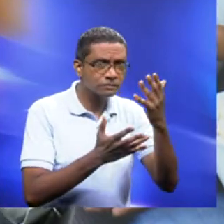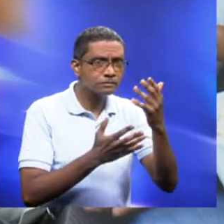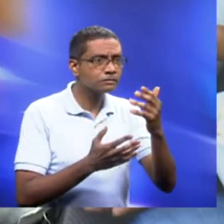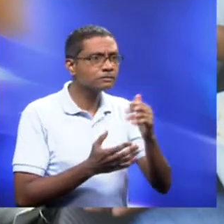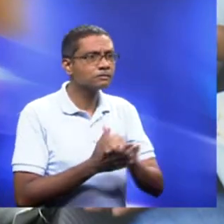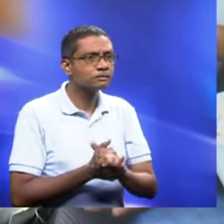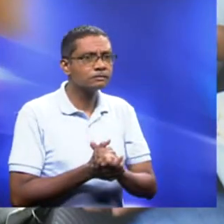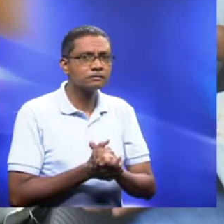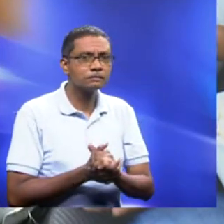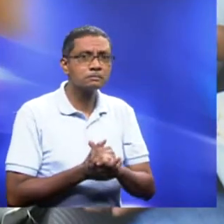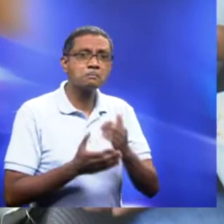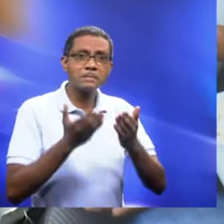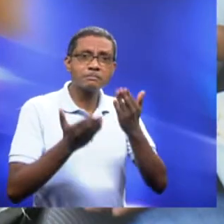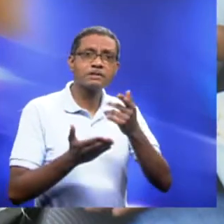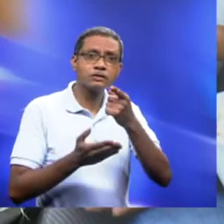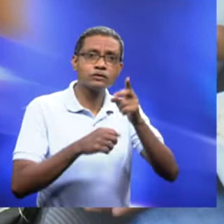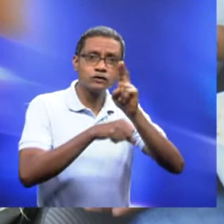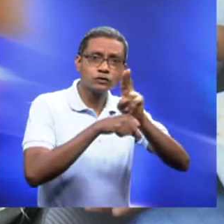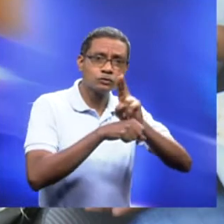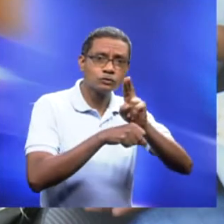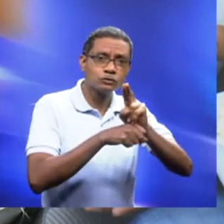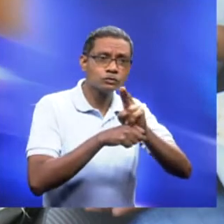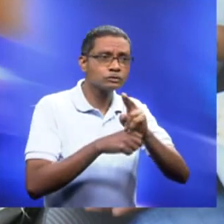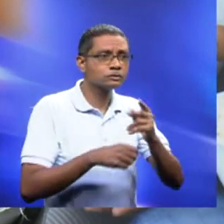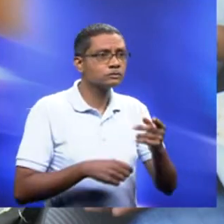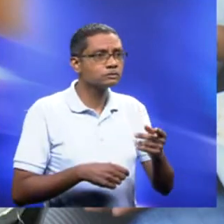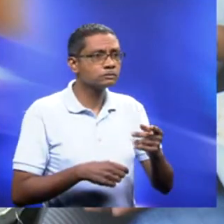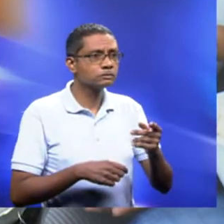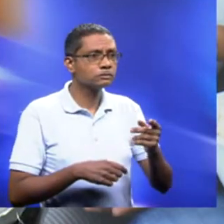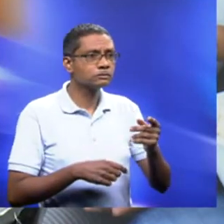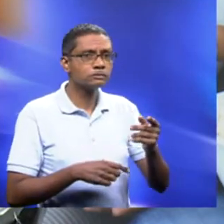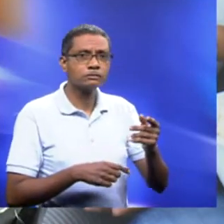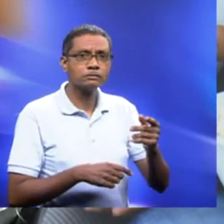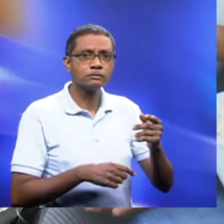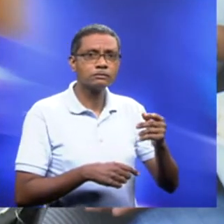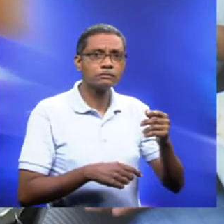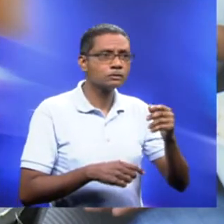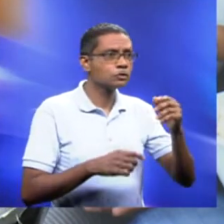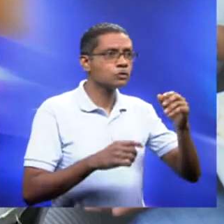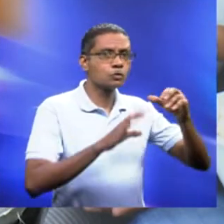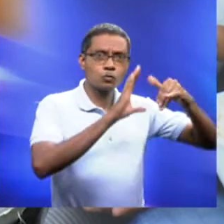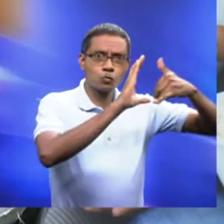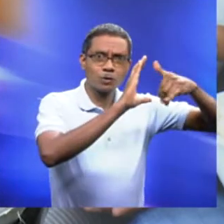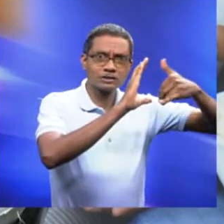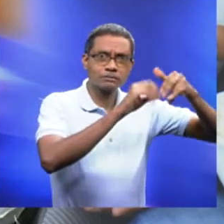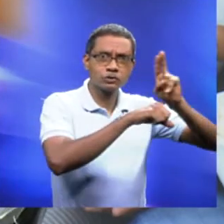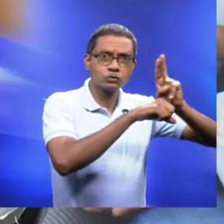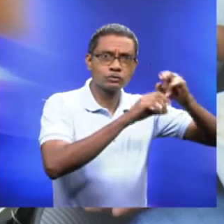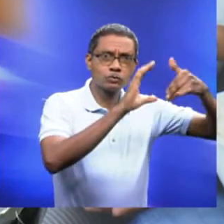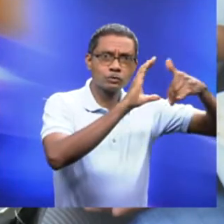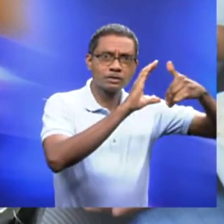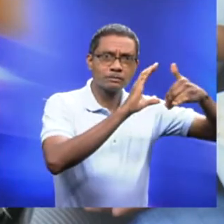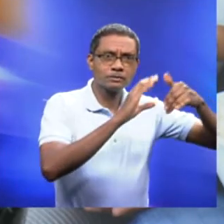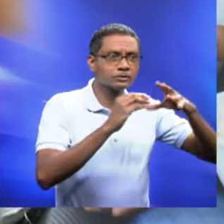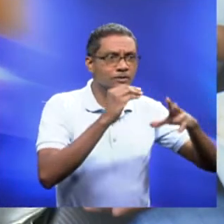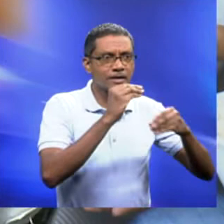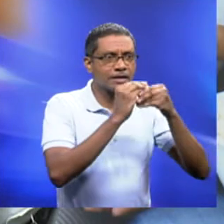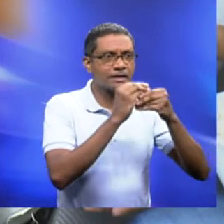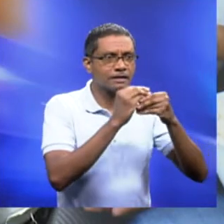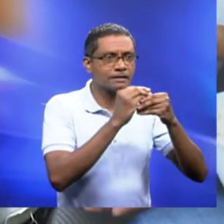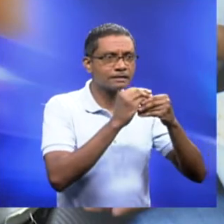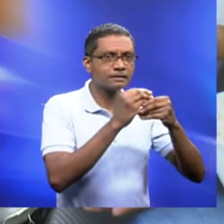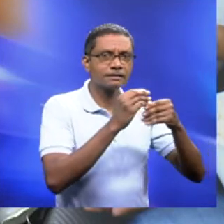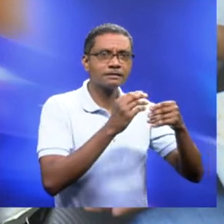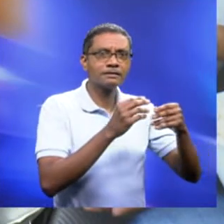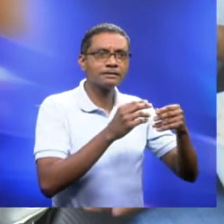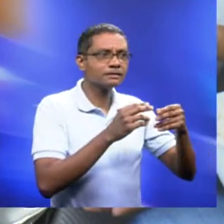So you may be in one social media platform, and let's say you're using WhatsApp, and you added a new contact there, then you go to the next